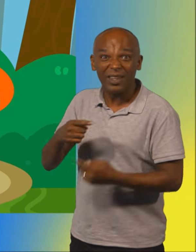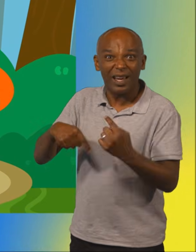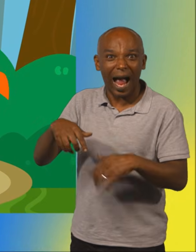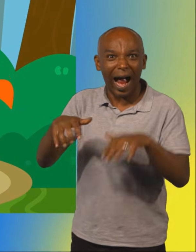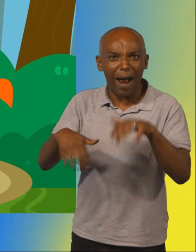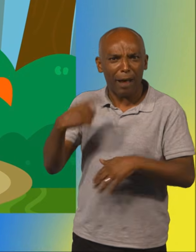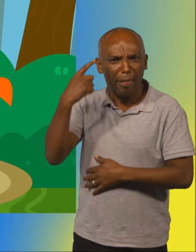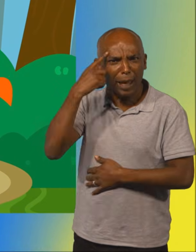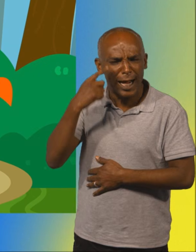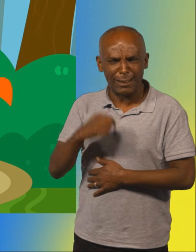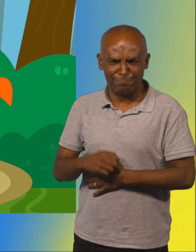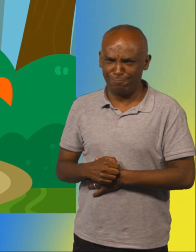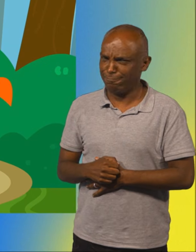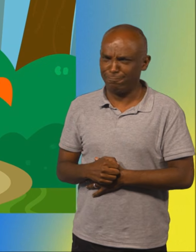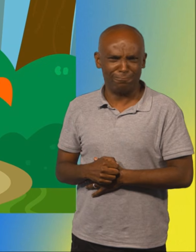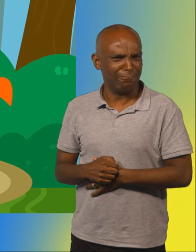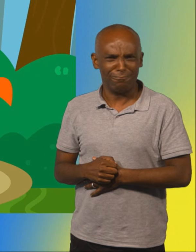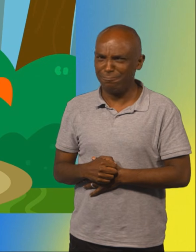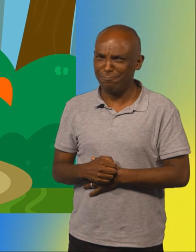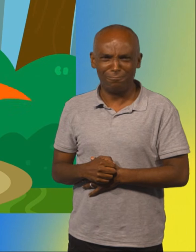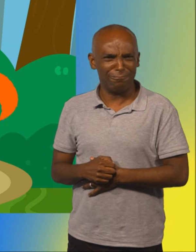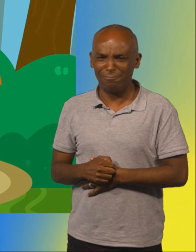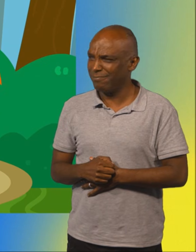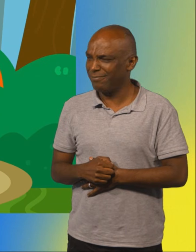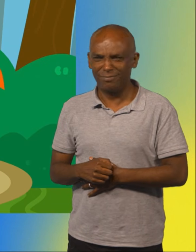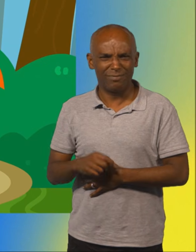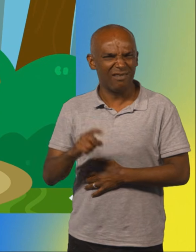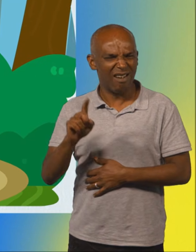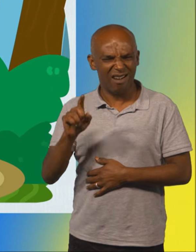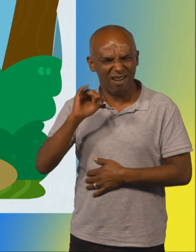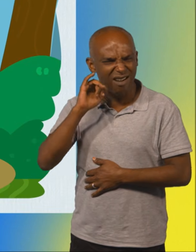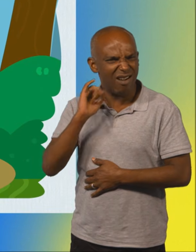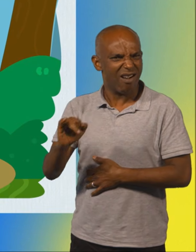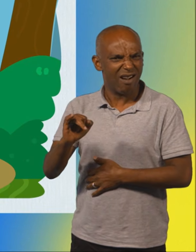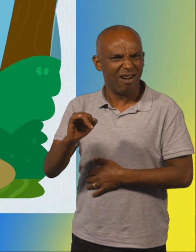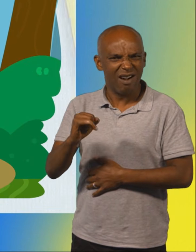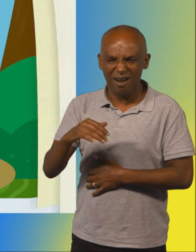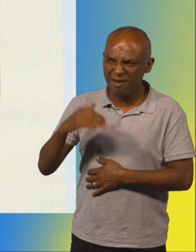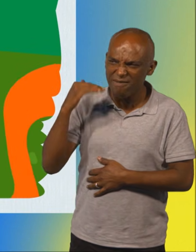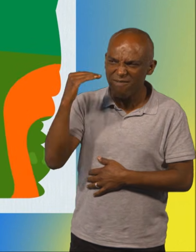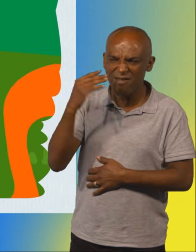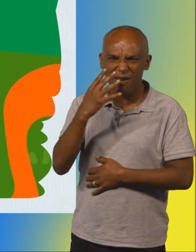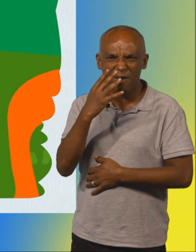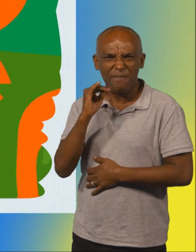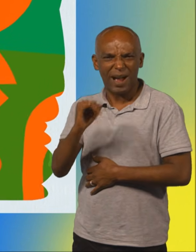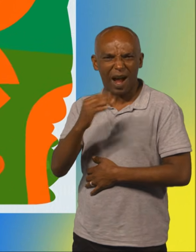think so. What a big, bad wolf you are, they said.